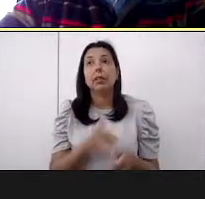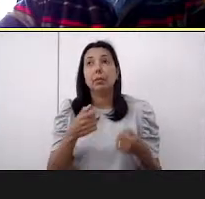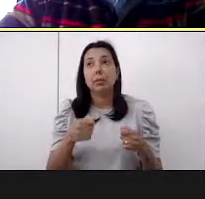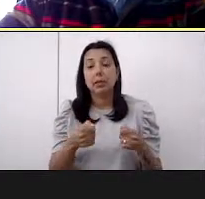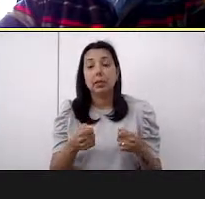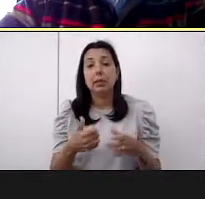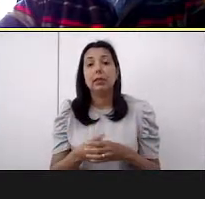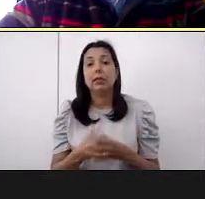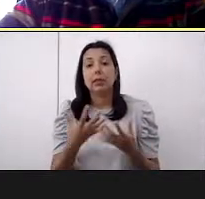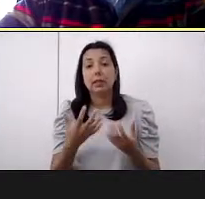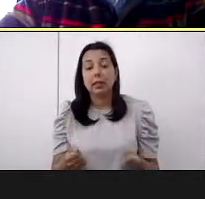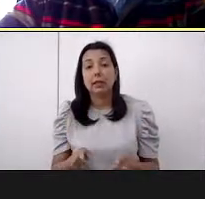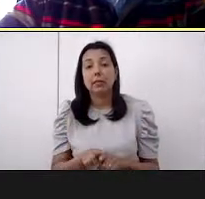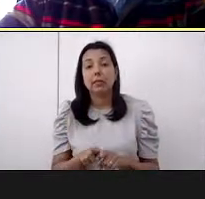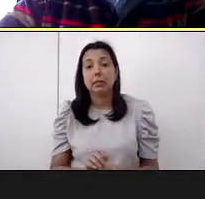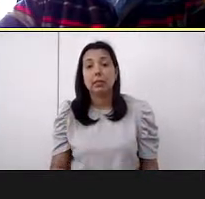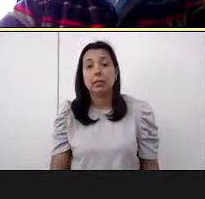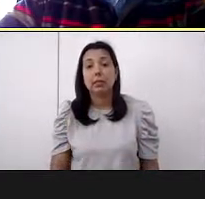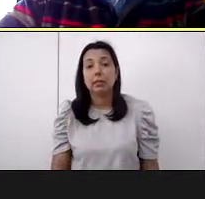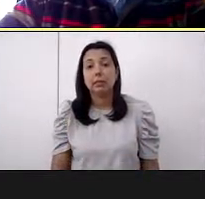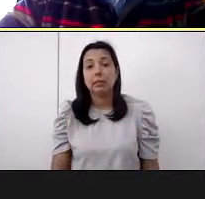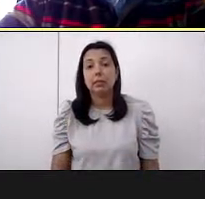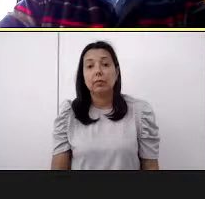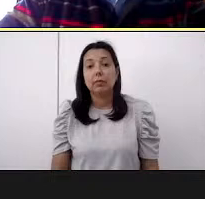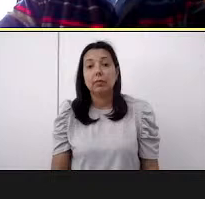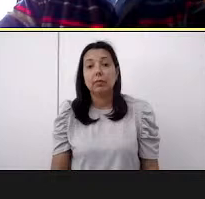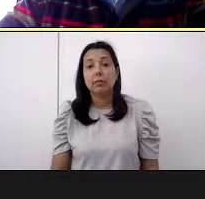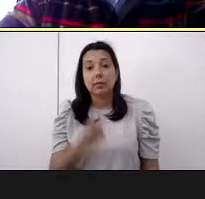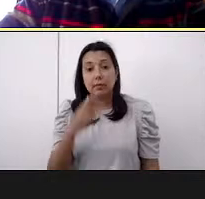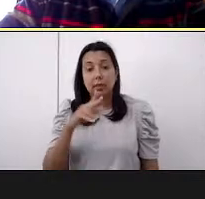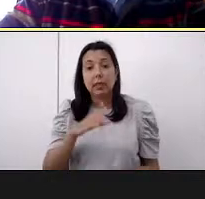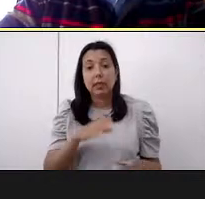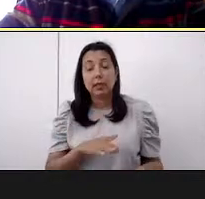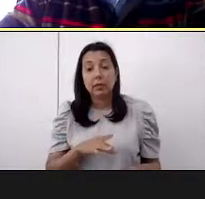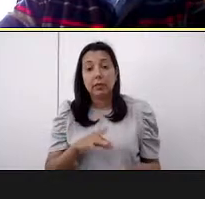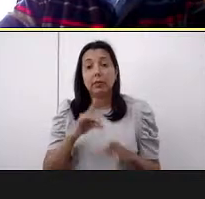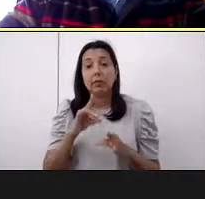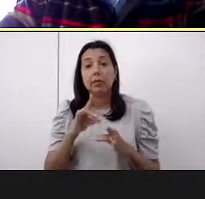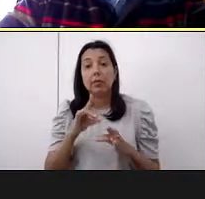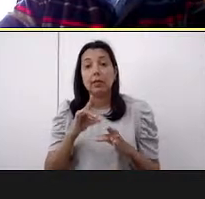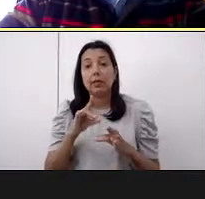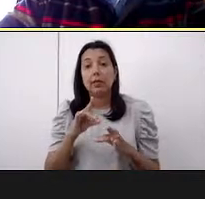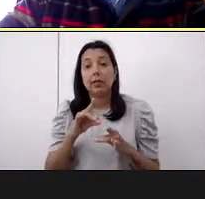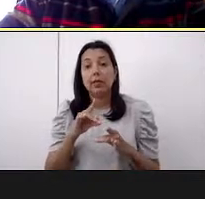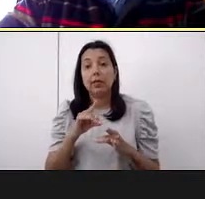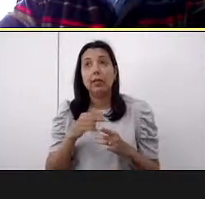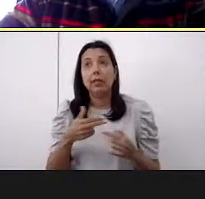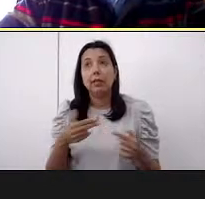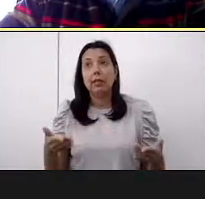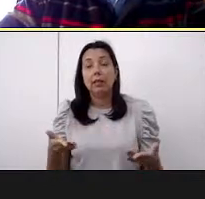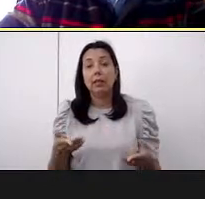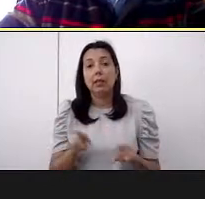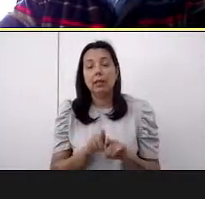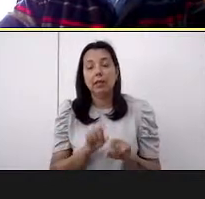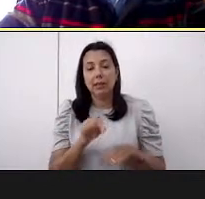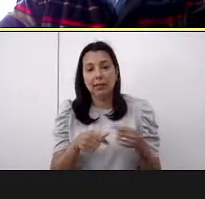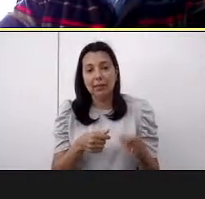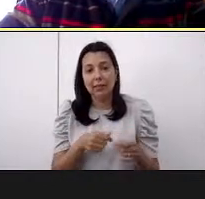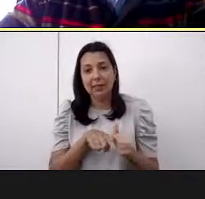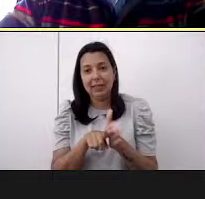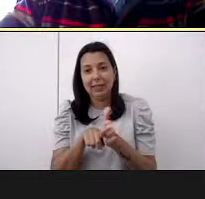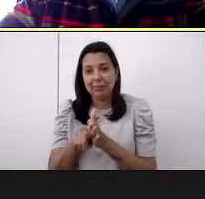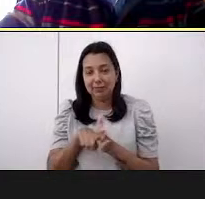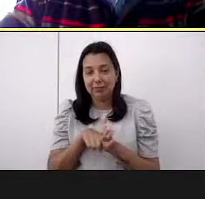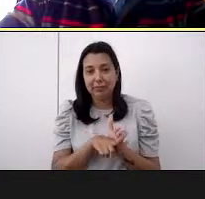In order to incorporate the claims for consultation and participation, policy legal